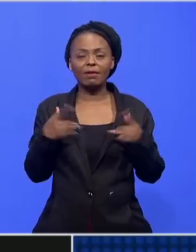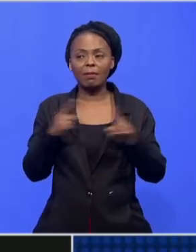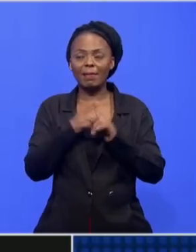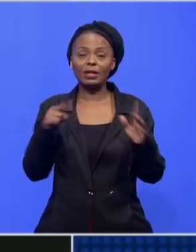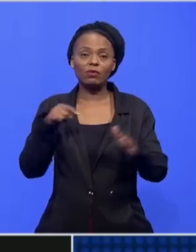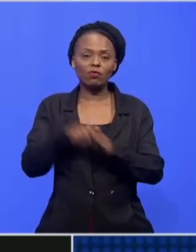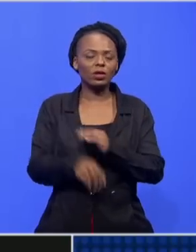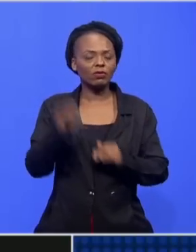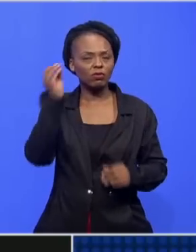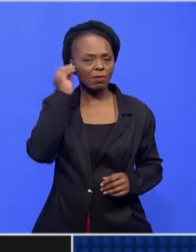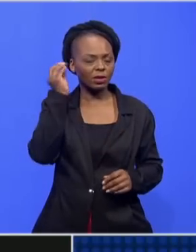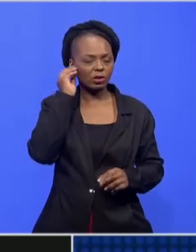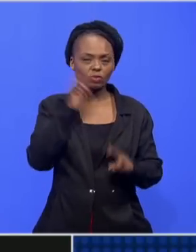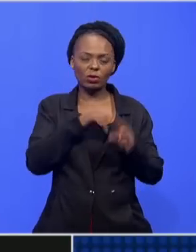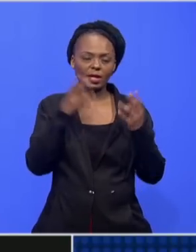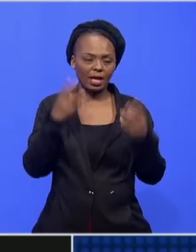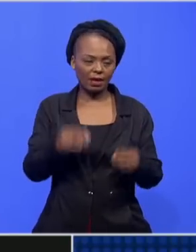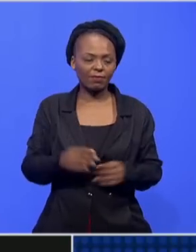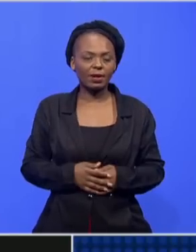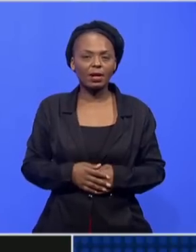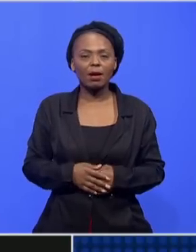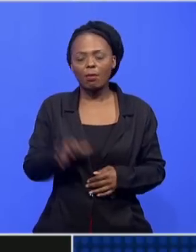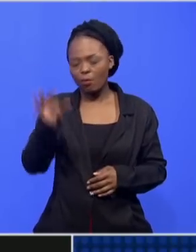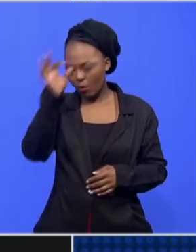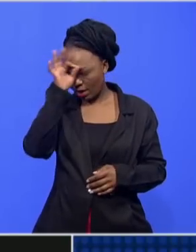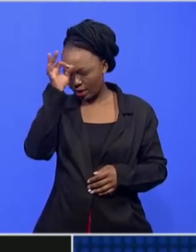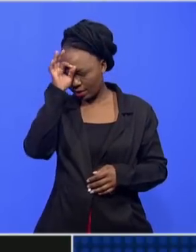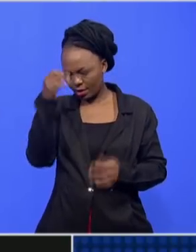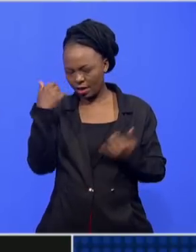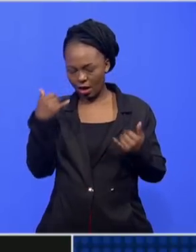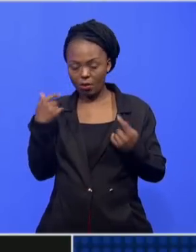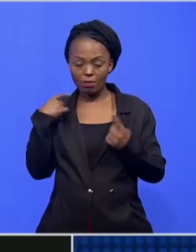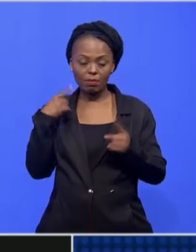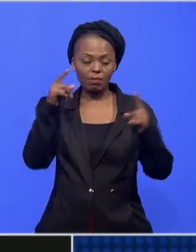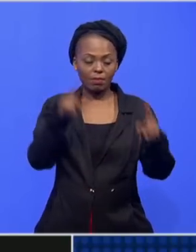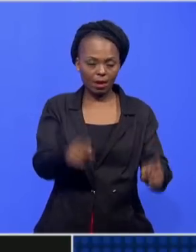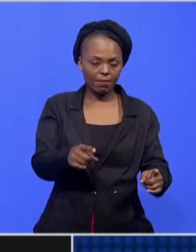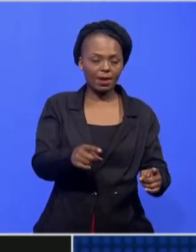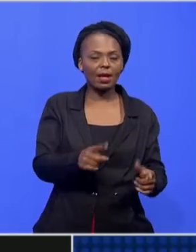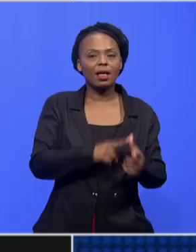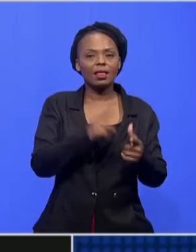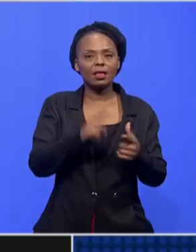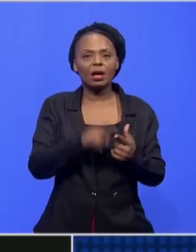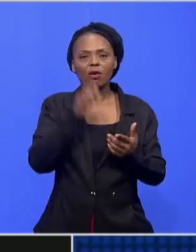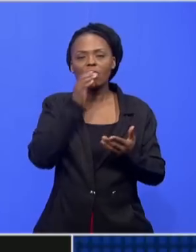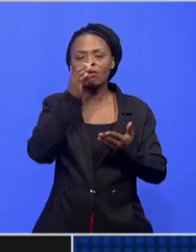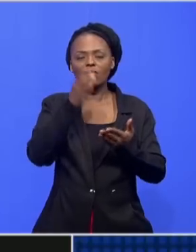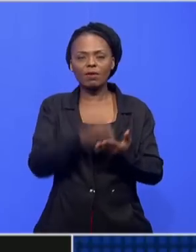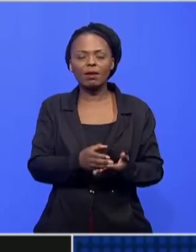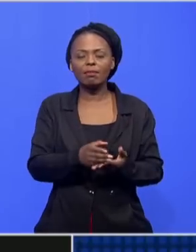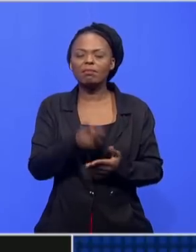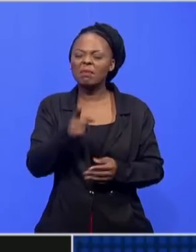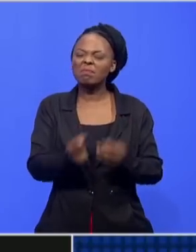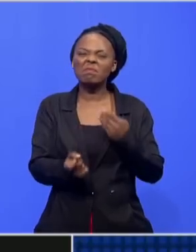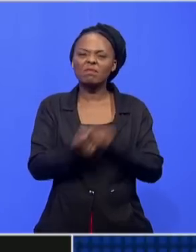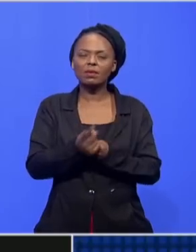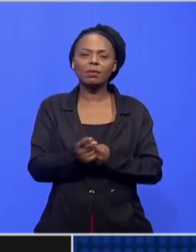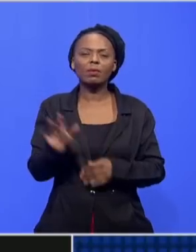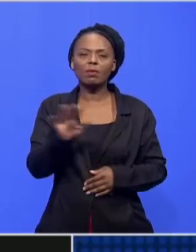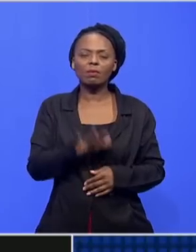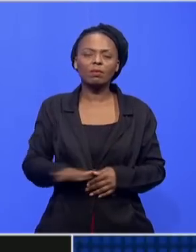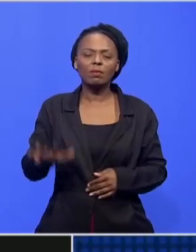the ANC, we rushed there to see what is happening, and indeed we can confirm that it is a very, very, very bad